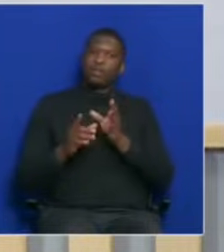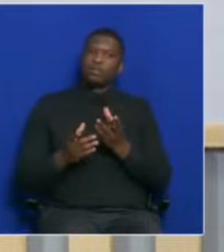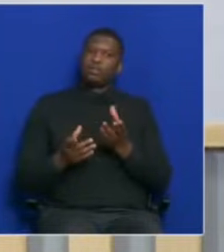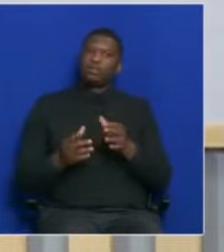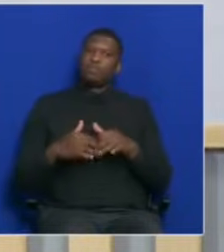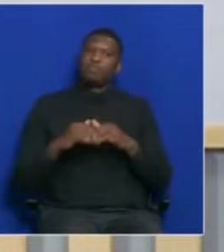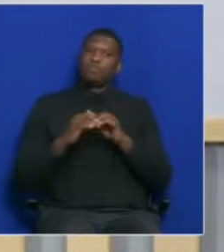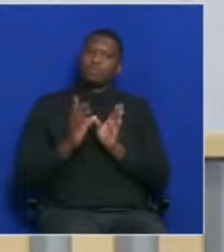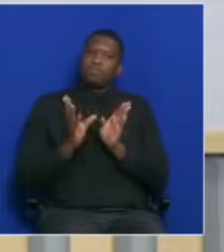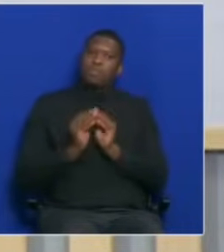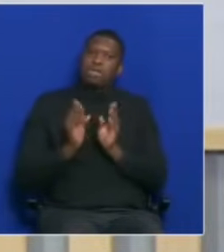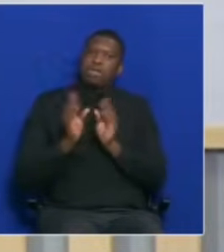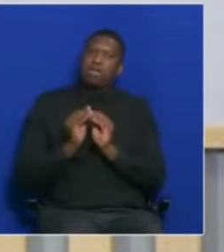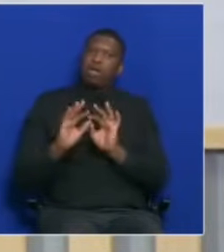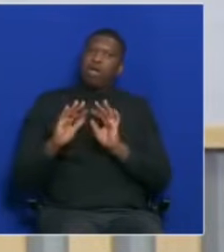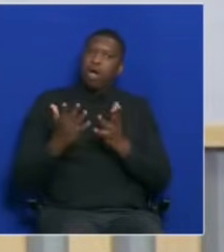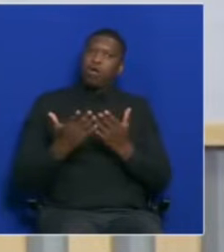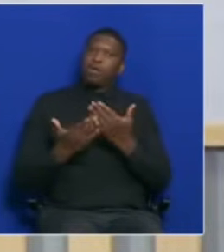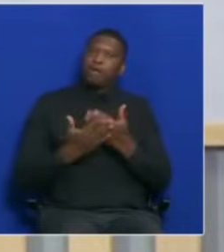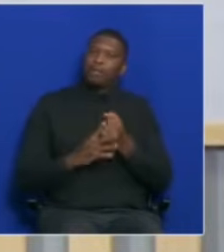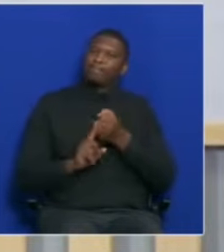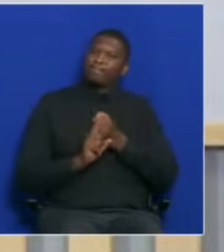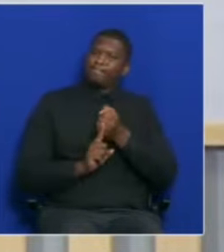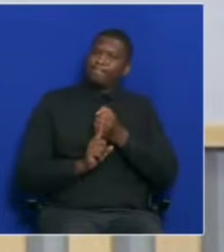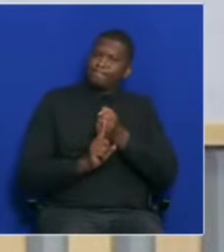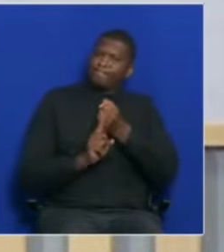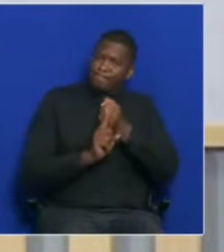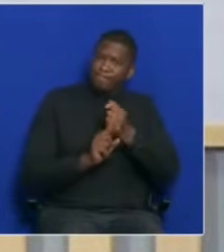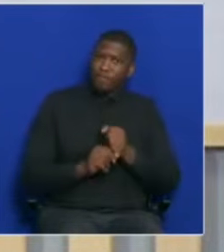further it. yes, for me,